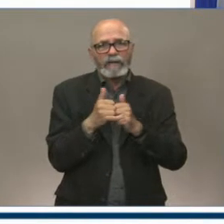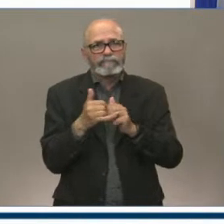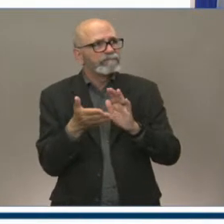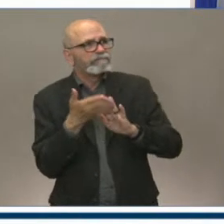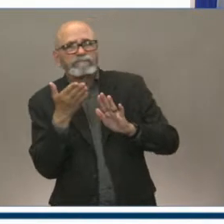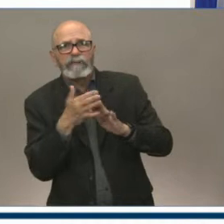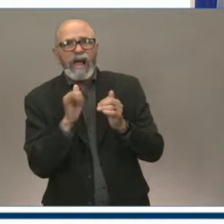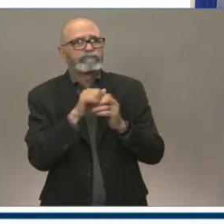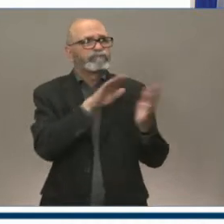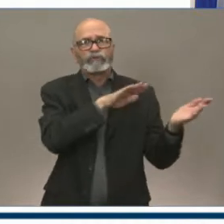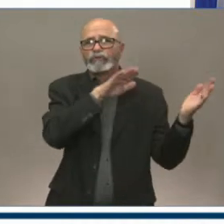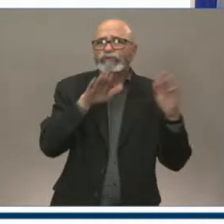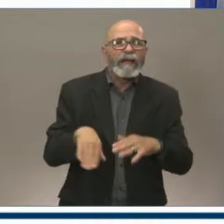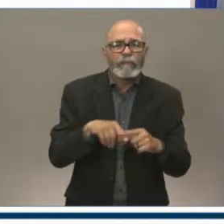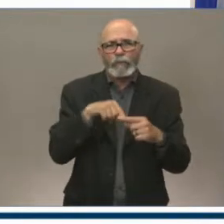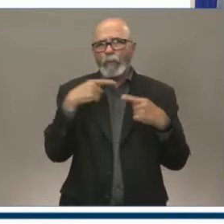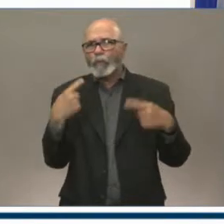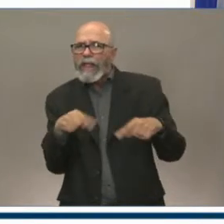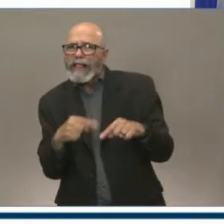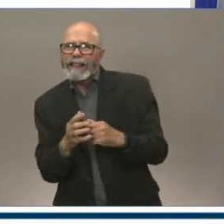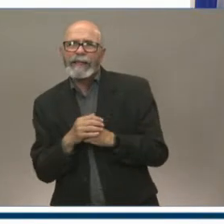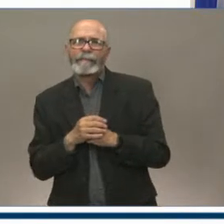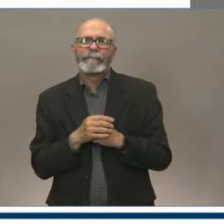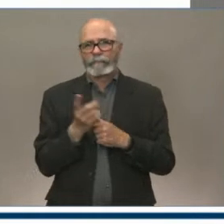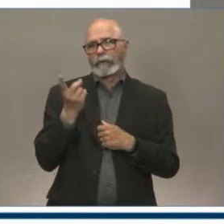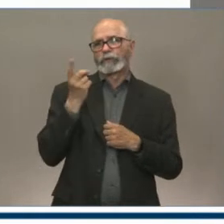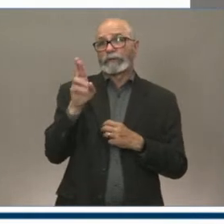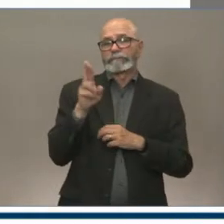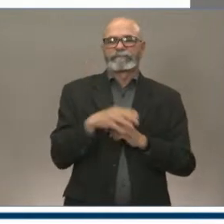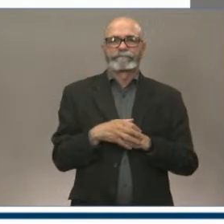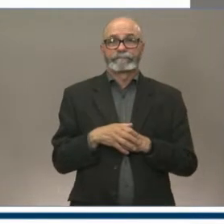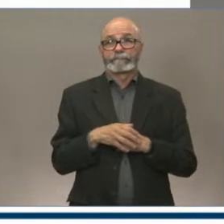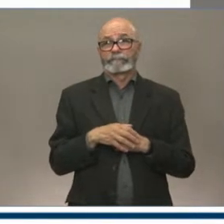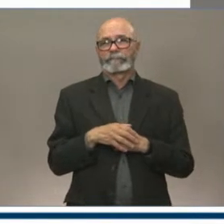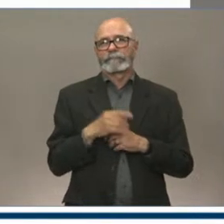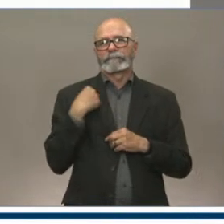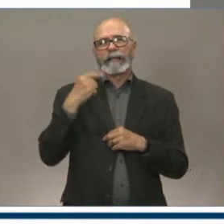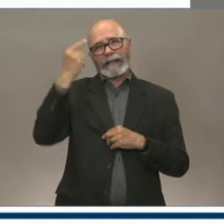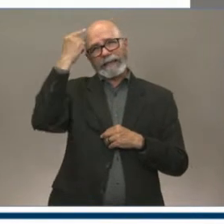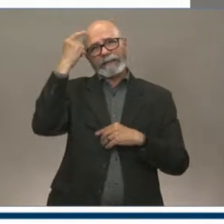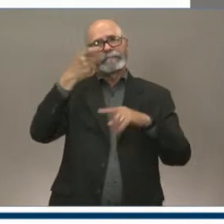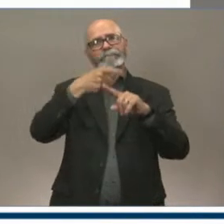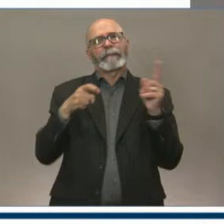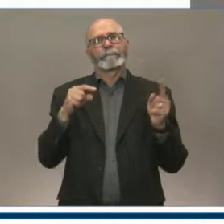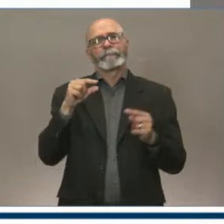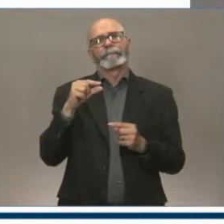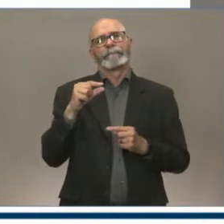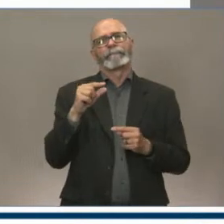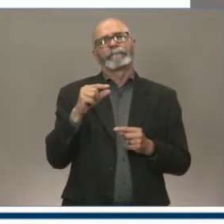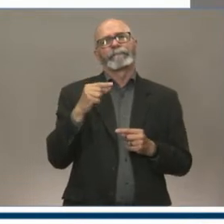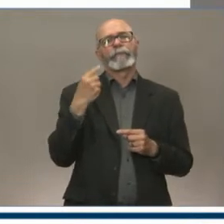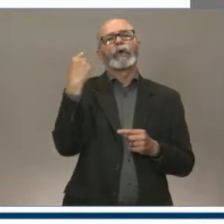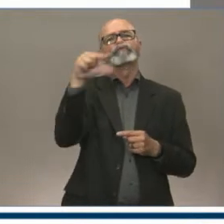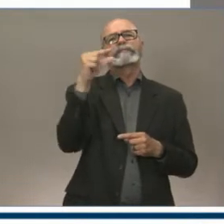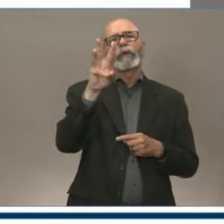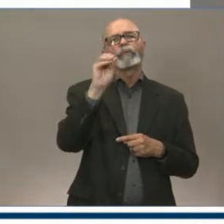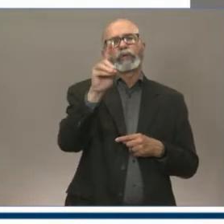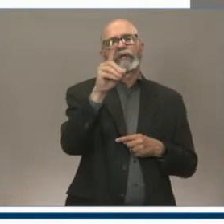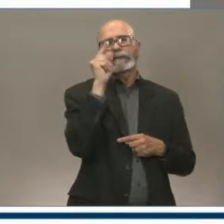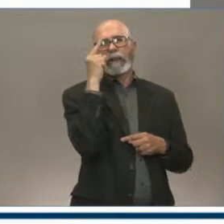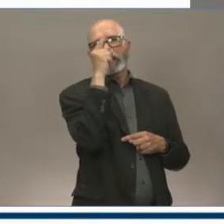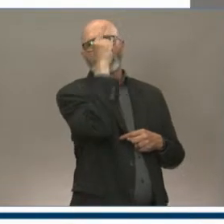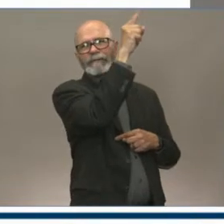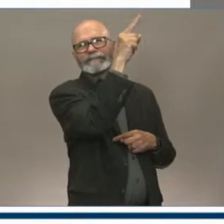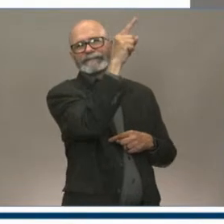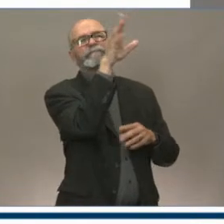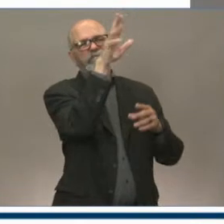to assist? So my understanding is these are people coming from, I believe, Greenwood. There are already people in Nova Scotia, and I don't have